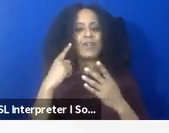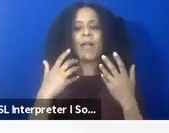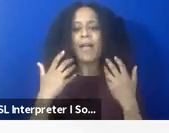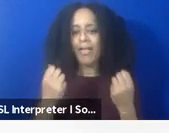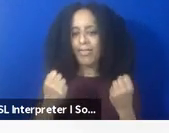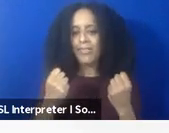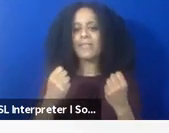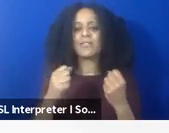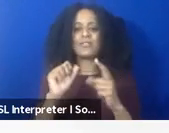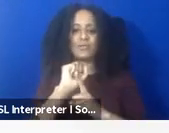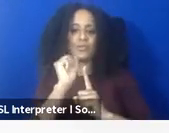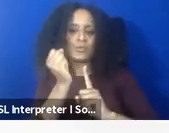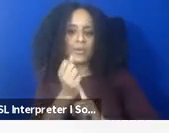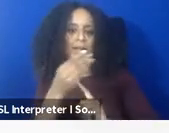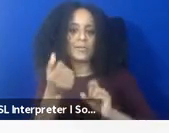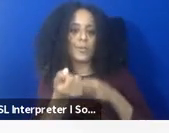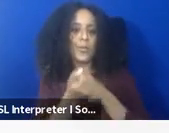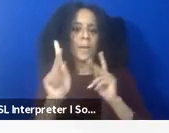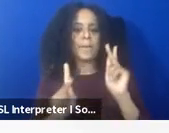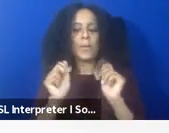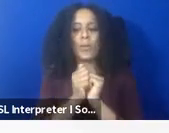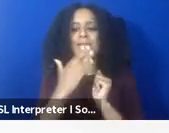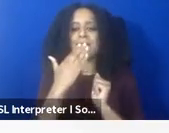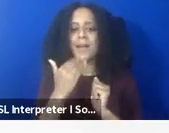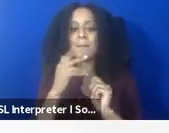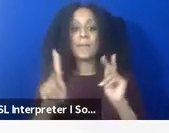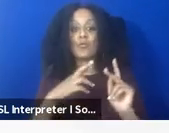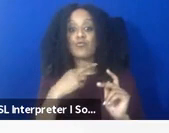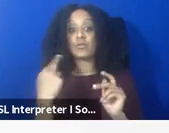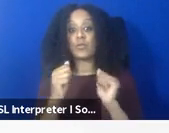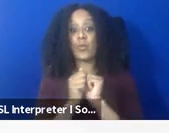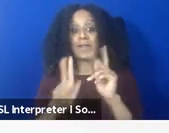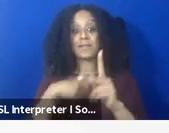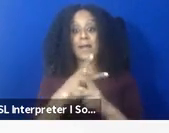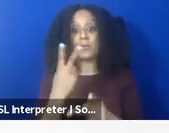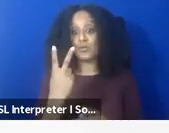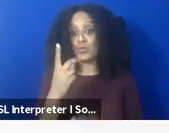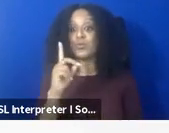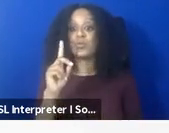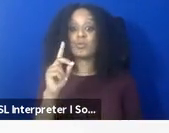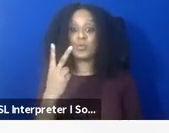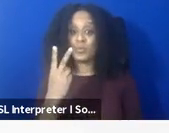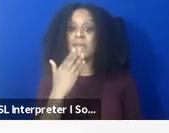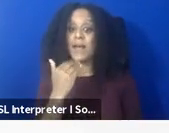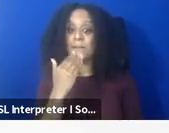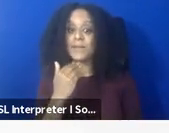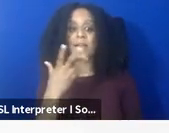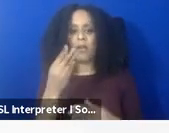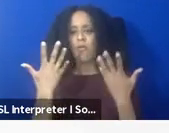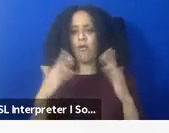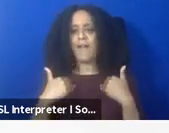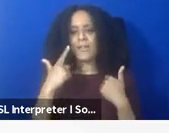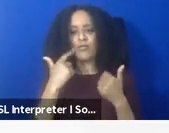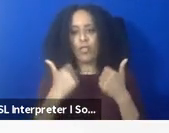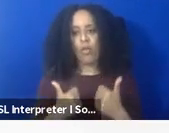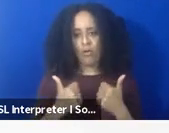supporting people with diabetes, for those who are at risk for type 2 diabetes, who already have hearing loss or